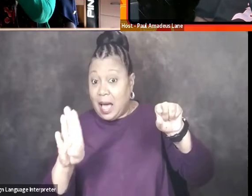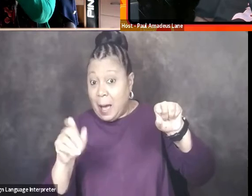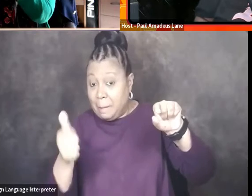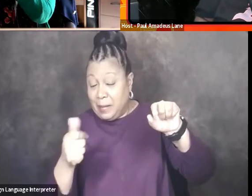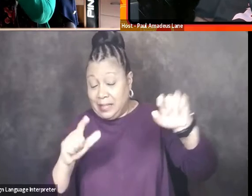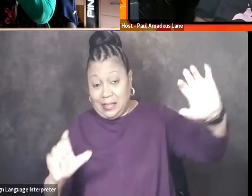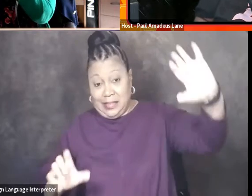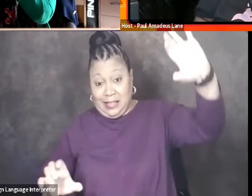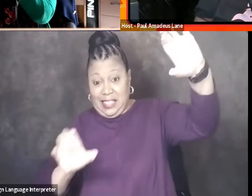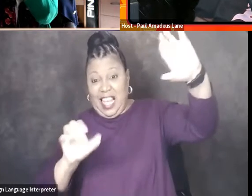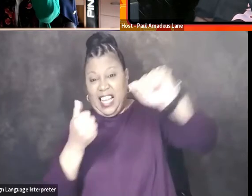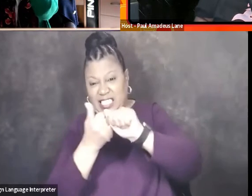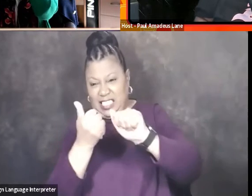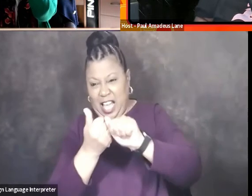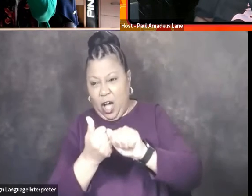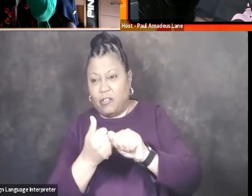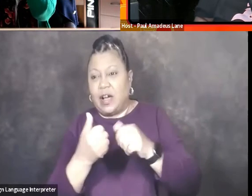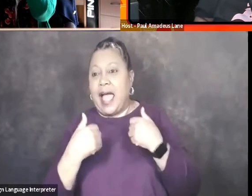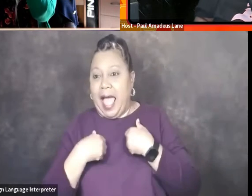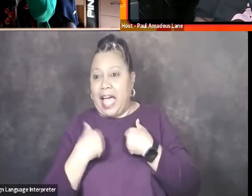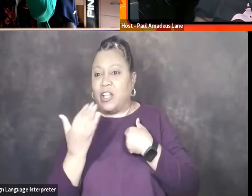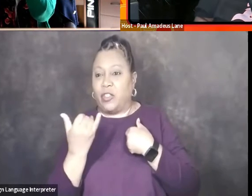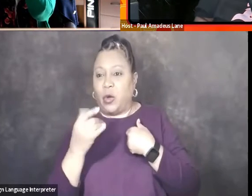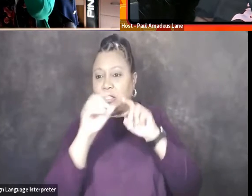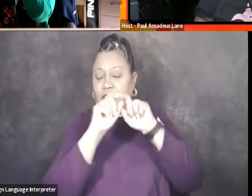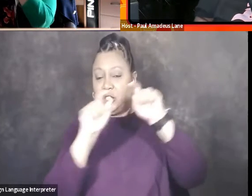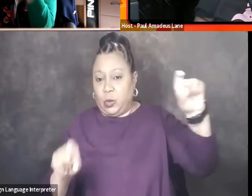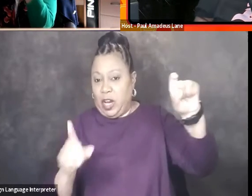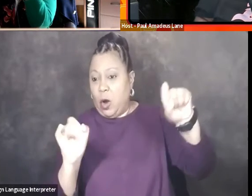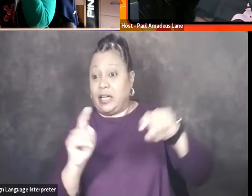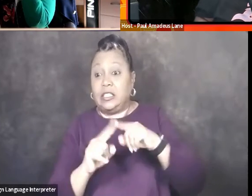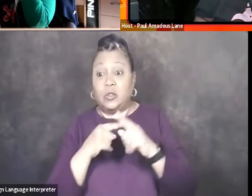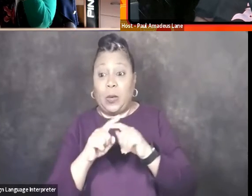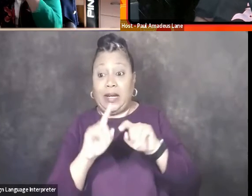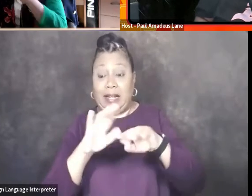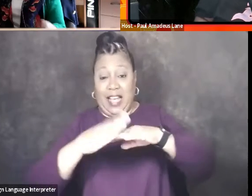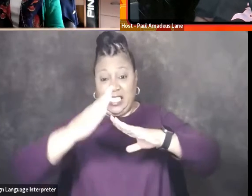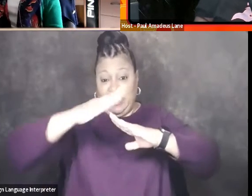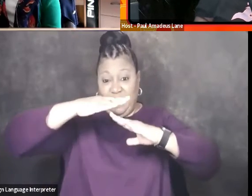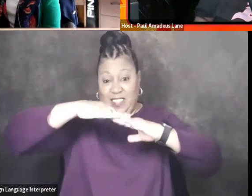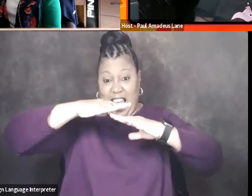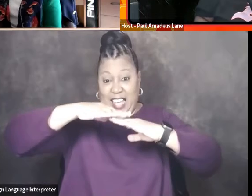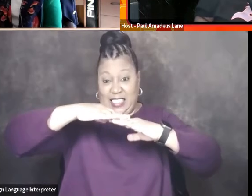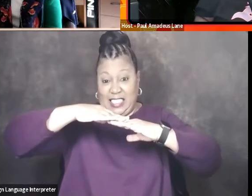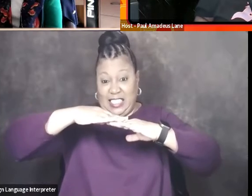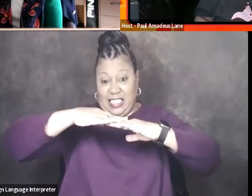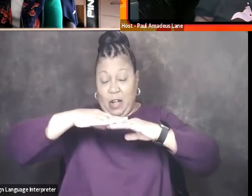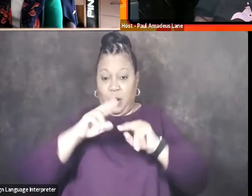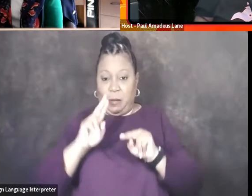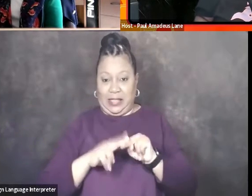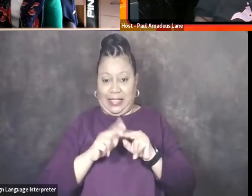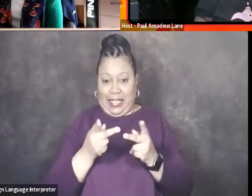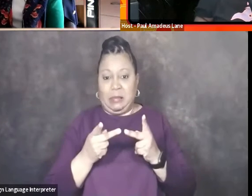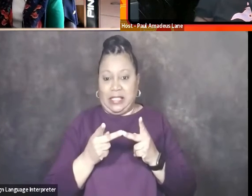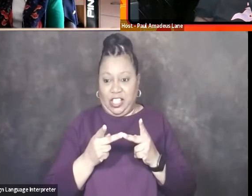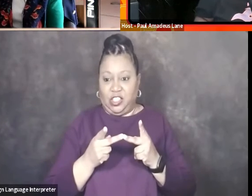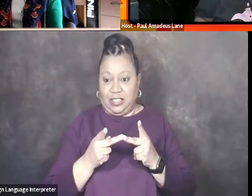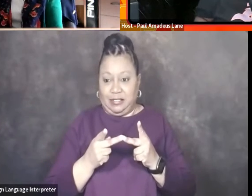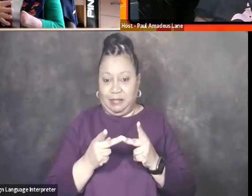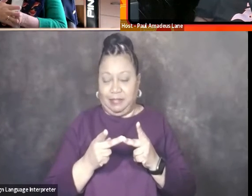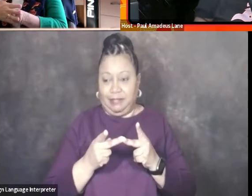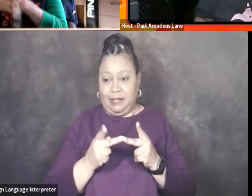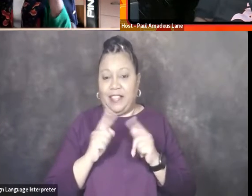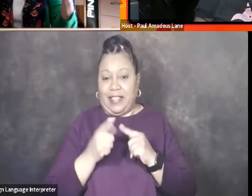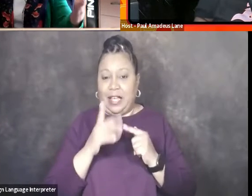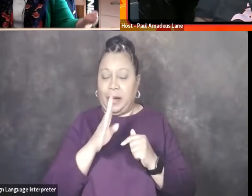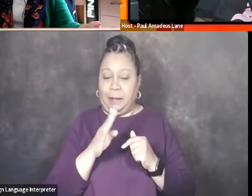head itself has a 13-degree on it so that it lays flat from a seated position. Thus, it